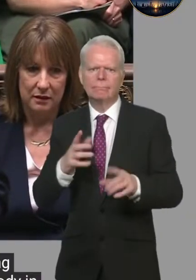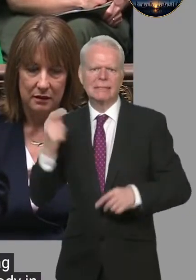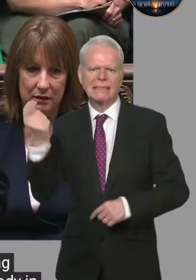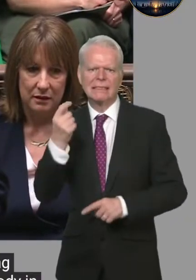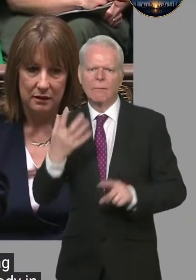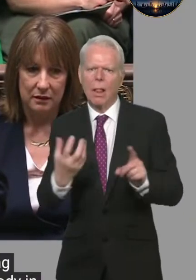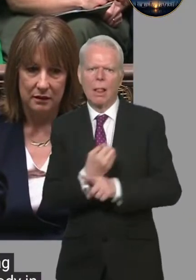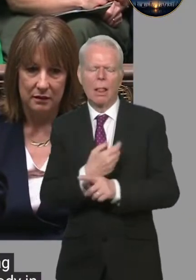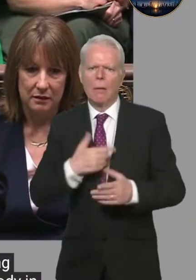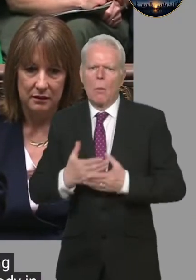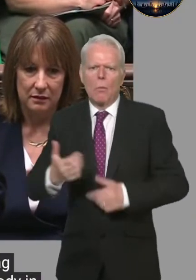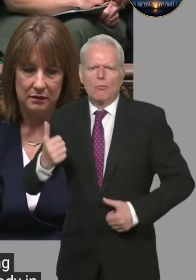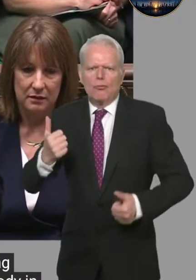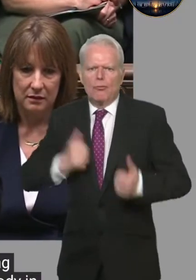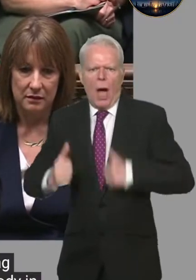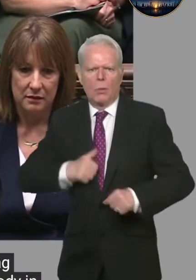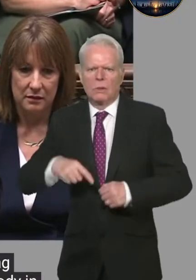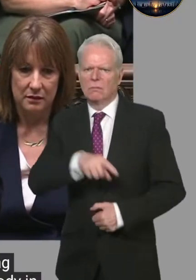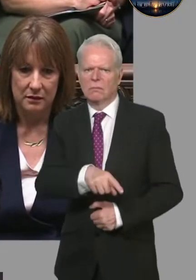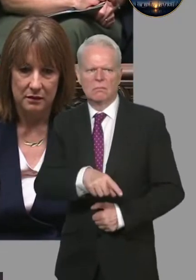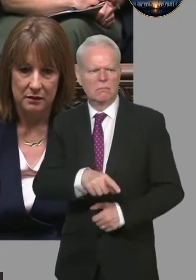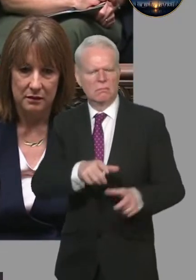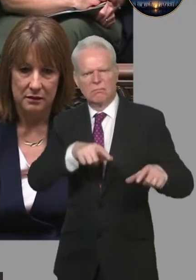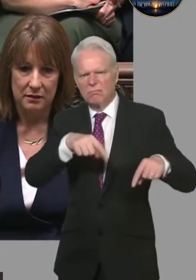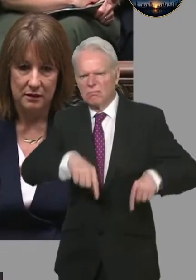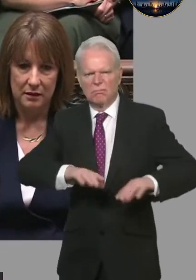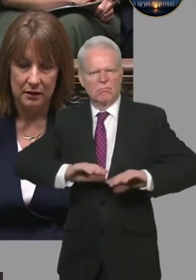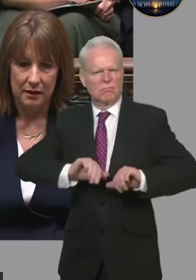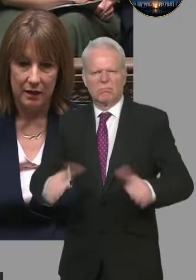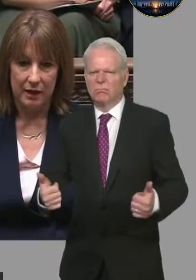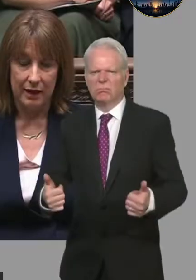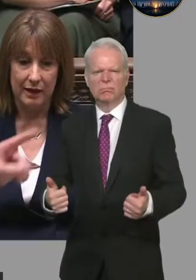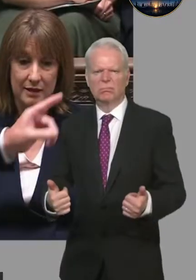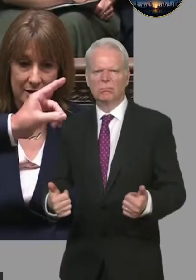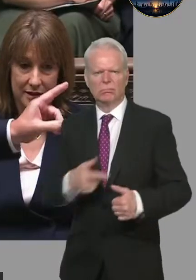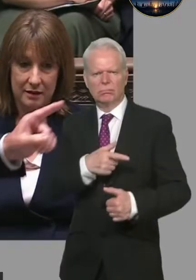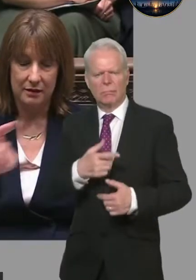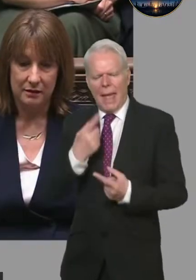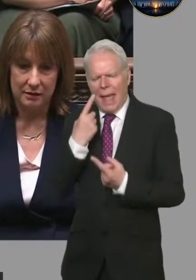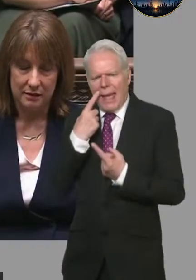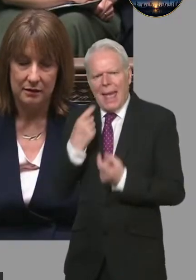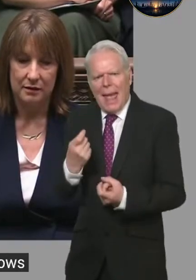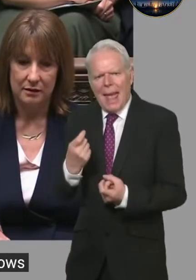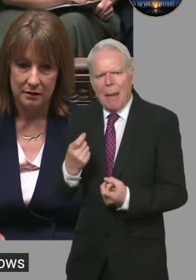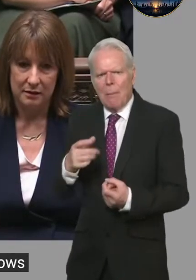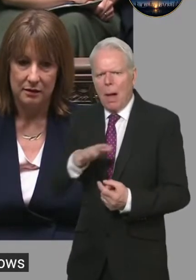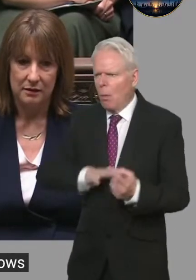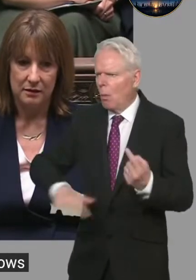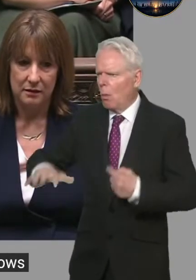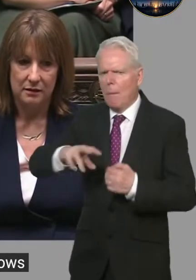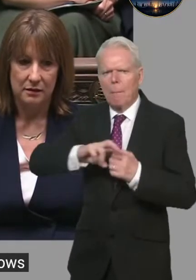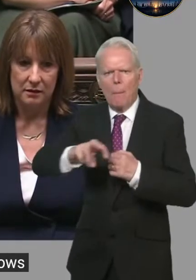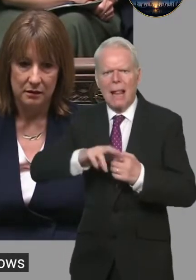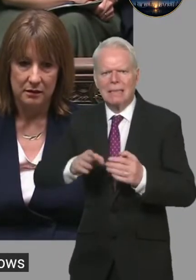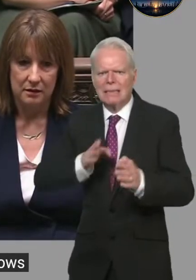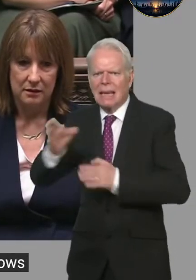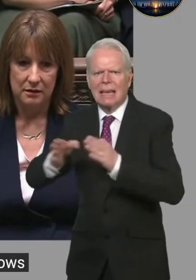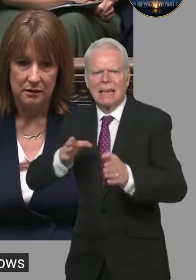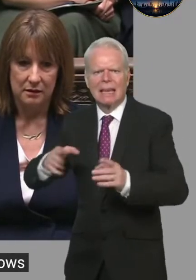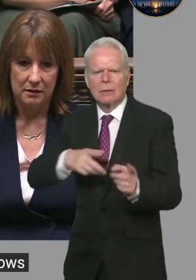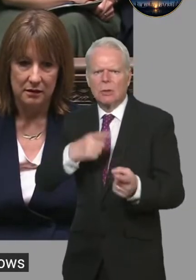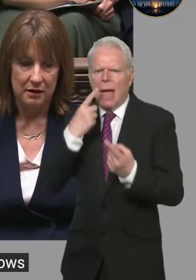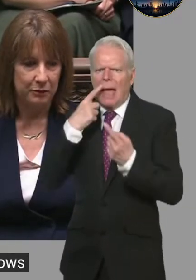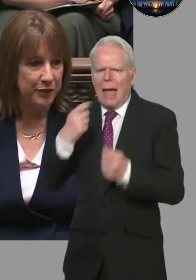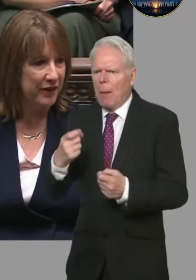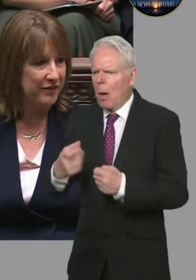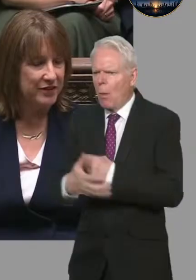She knows that for poor children, education is absolutely vital, and that is why it drives every single priority and value that